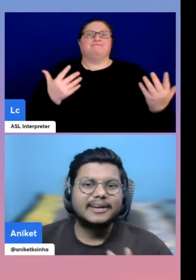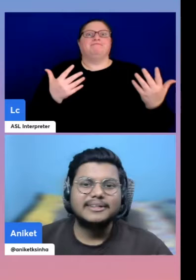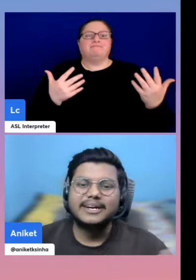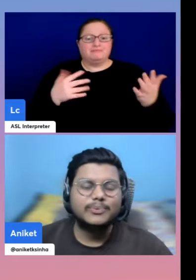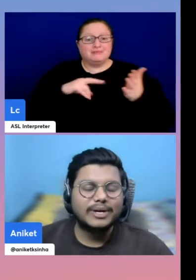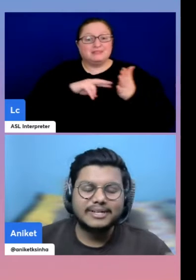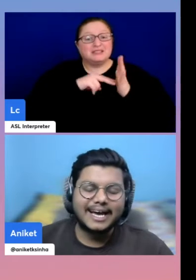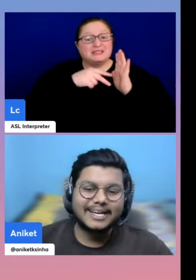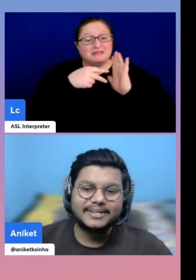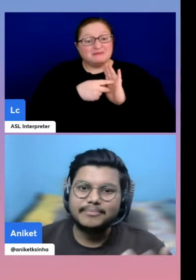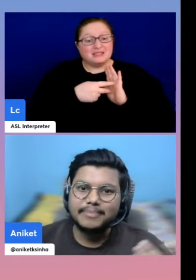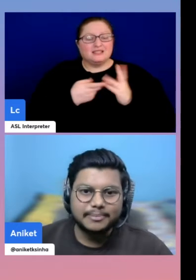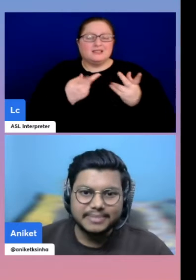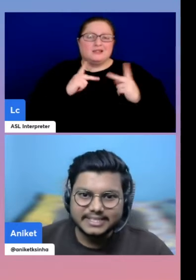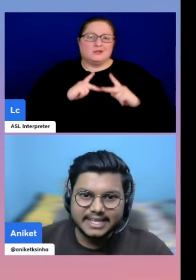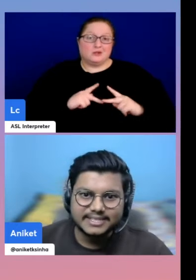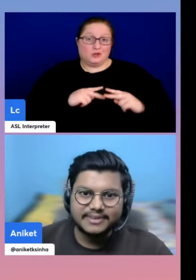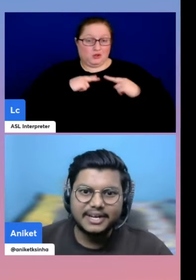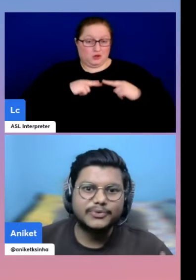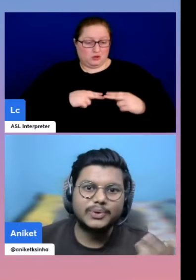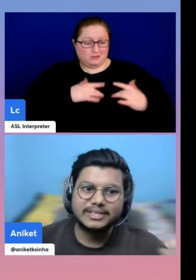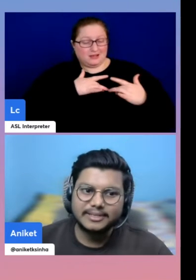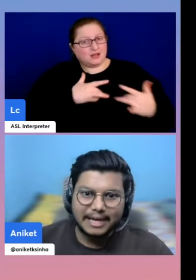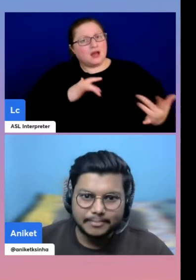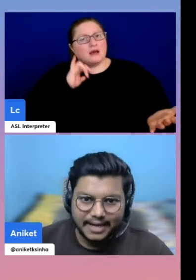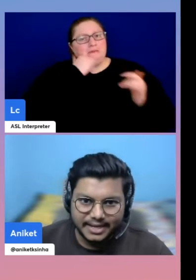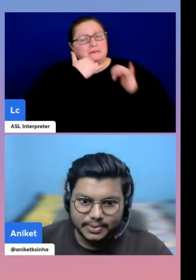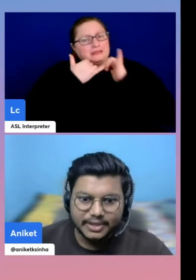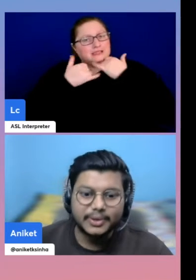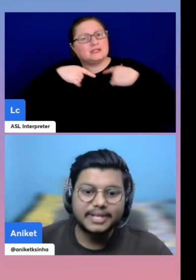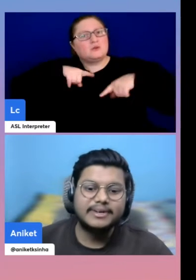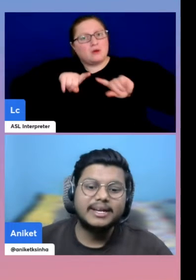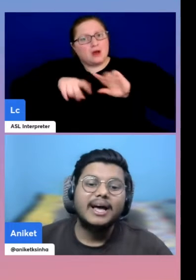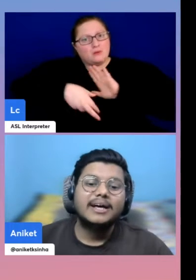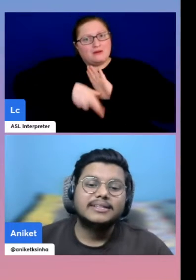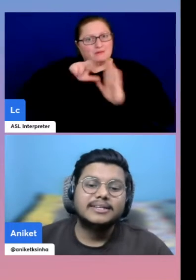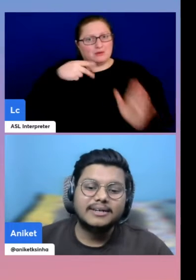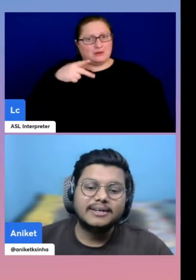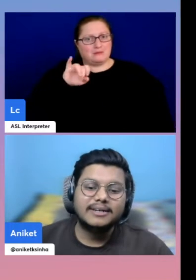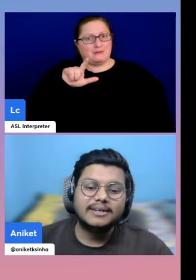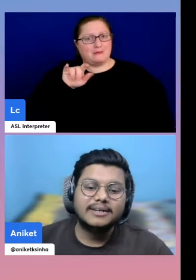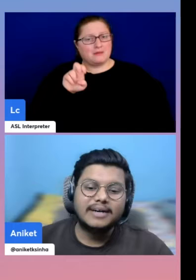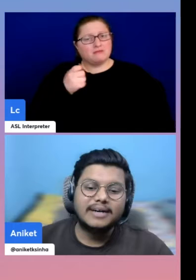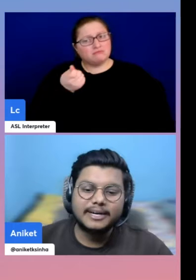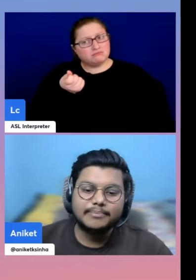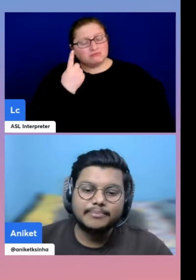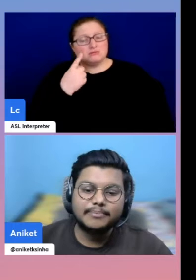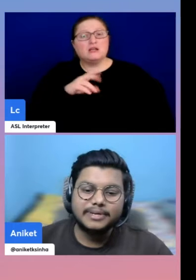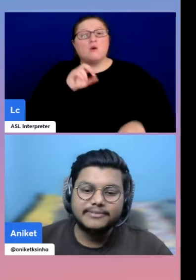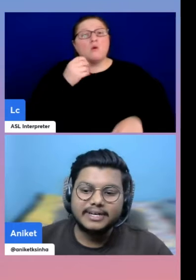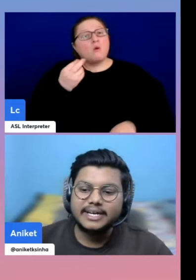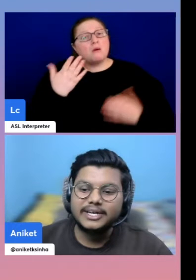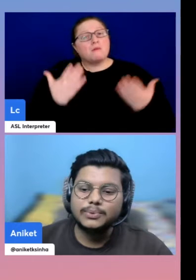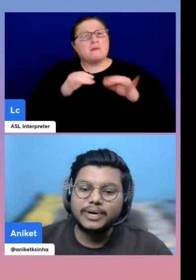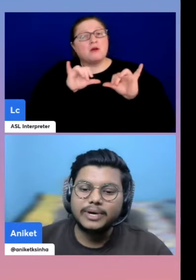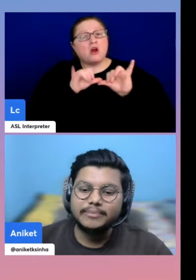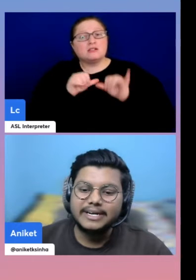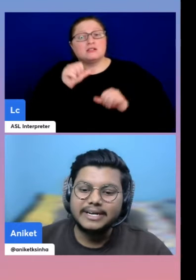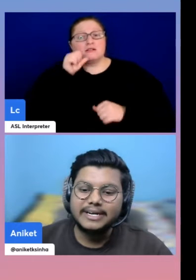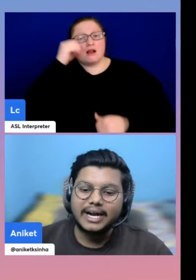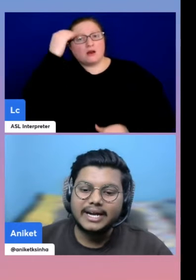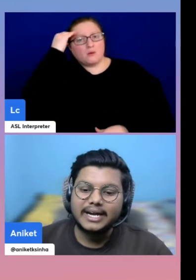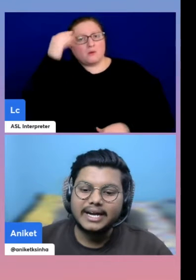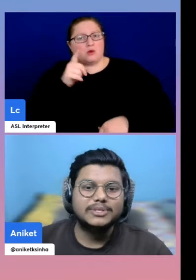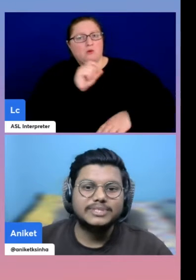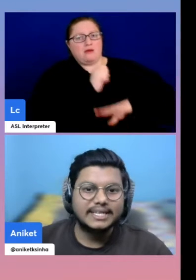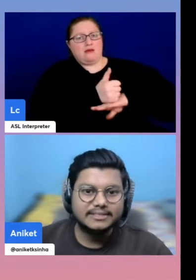that that one can make mistakes while reviewing the pipeline. Okay, or even the architect might not be aware that you are implementing